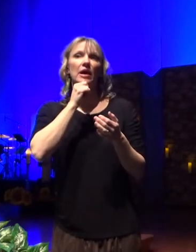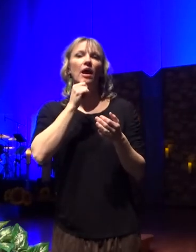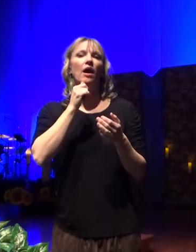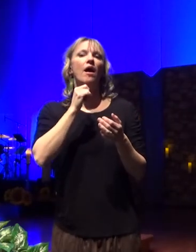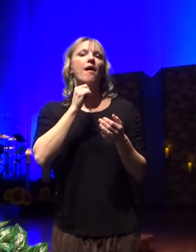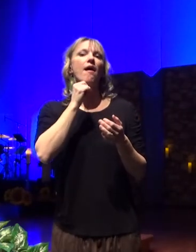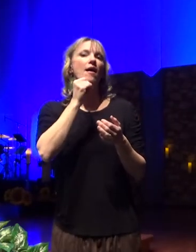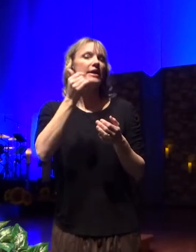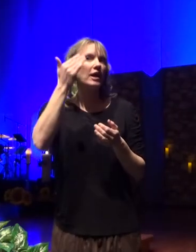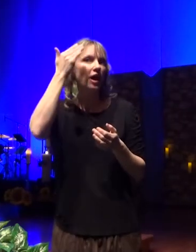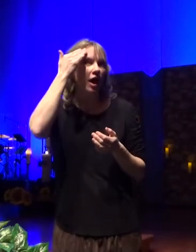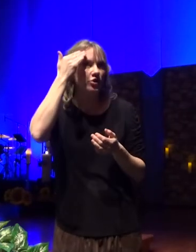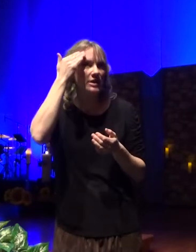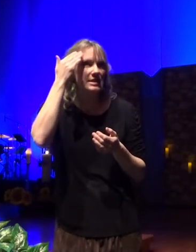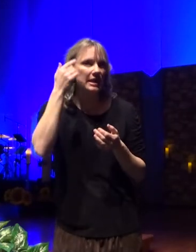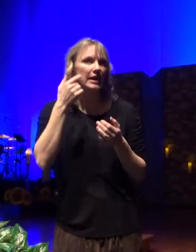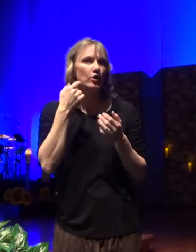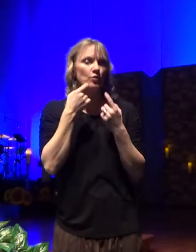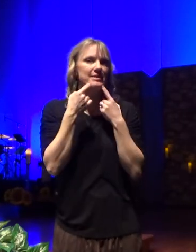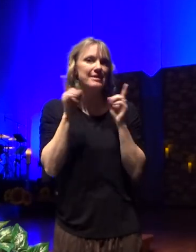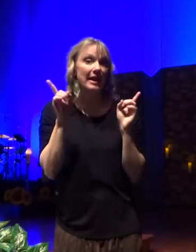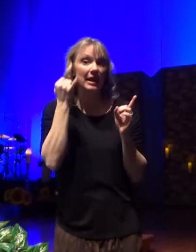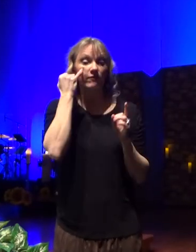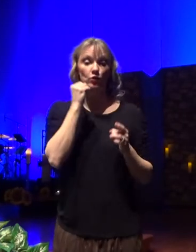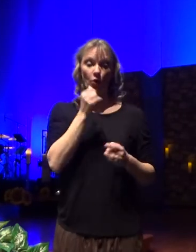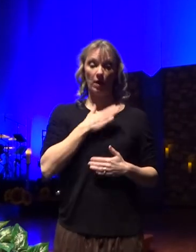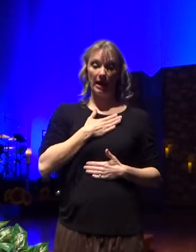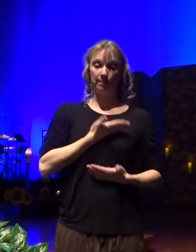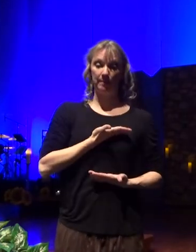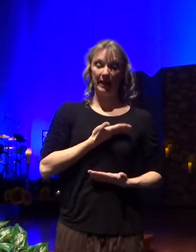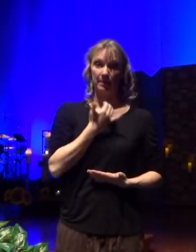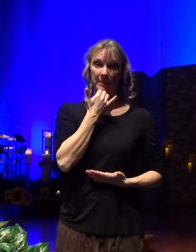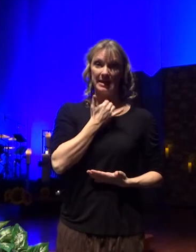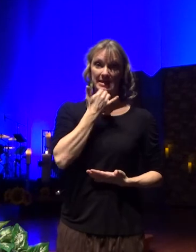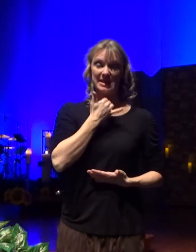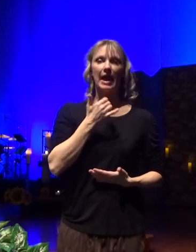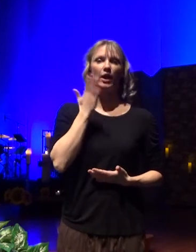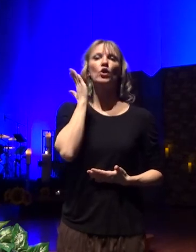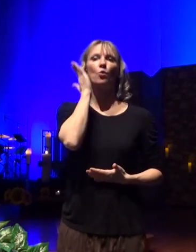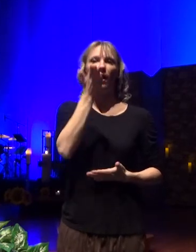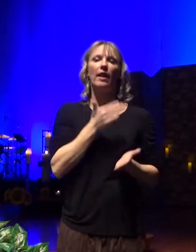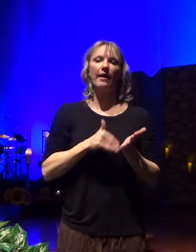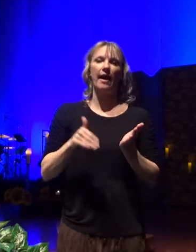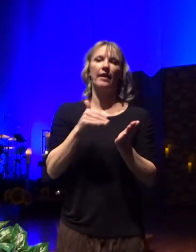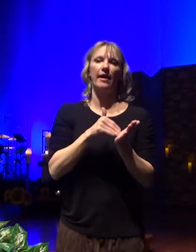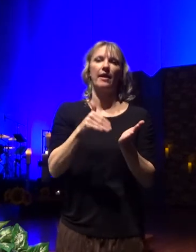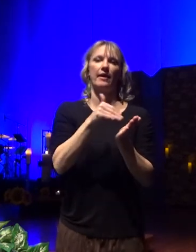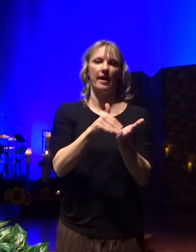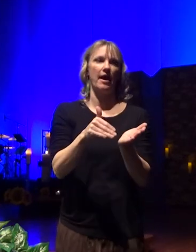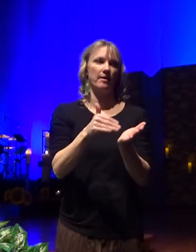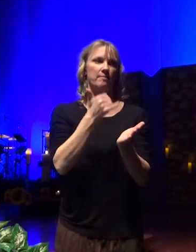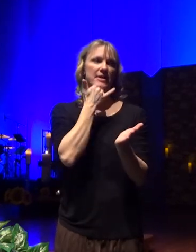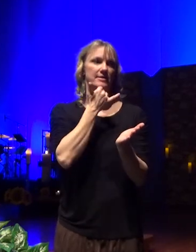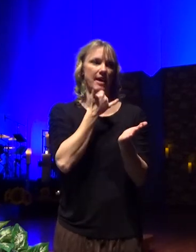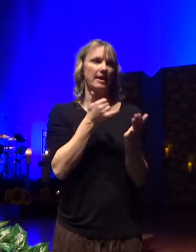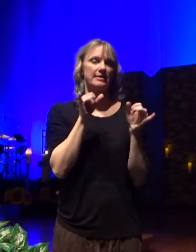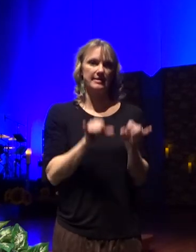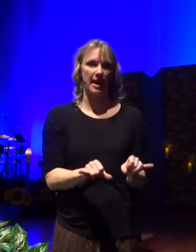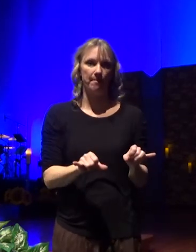told unconsciously in your life. If you don't admit your mistake, it continues to be made in all sorts of different